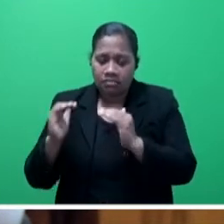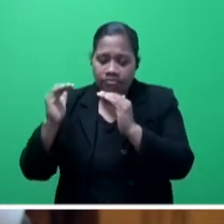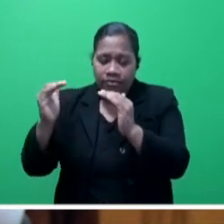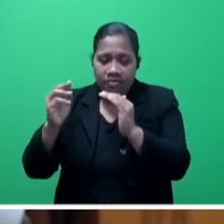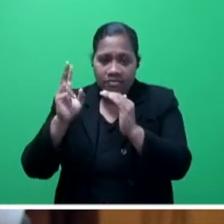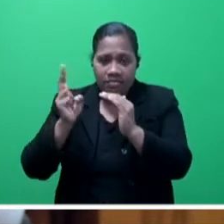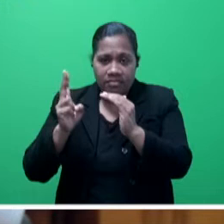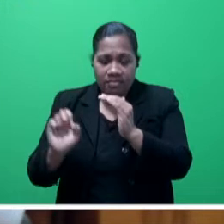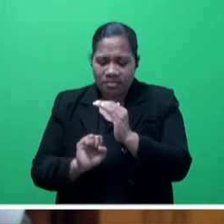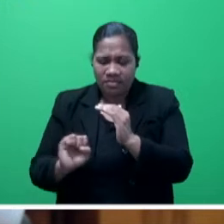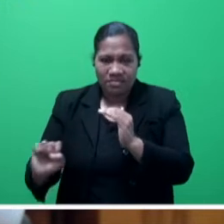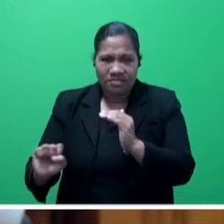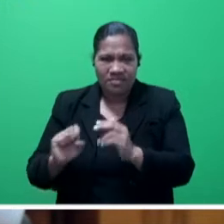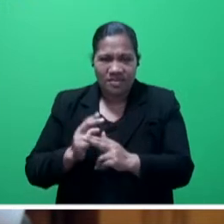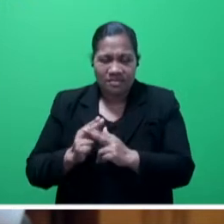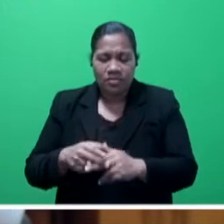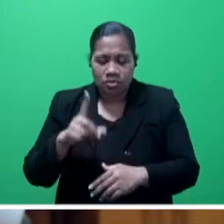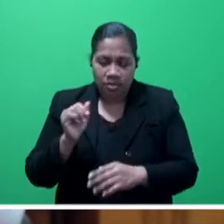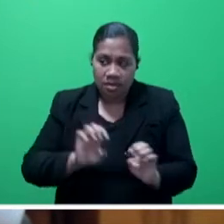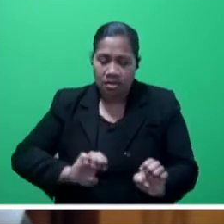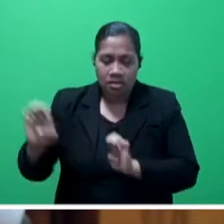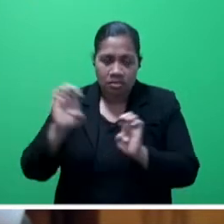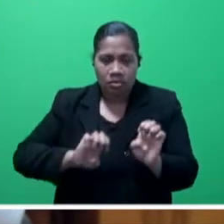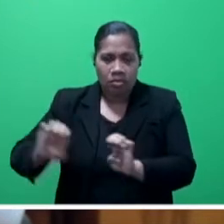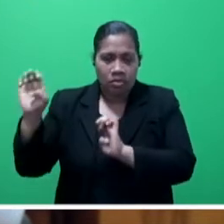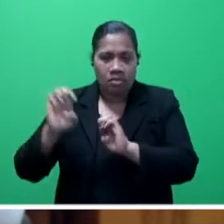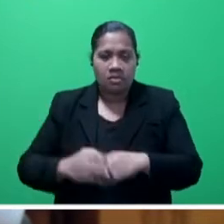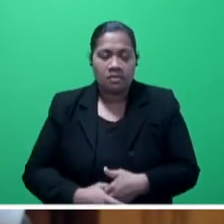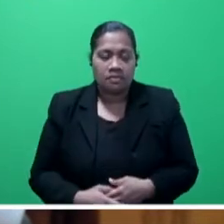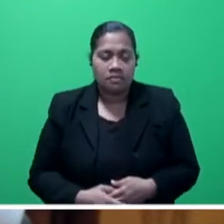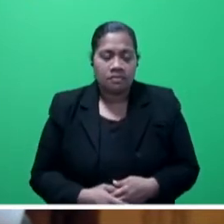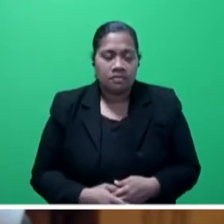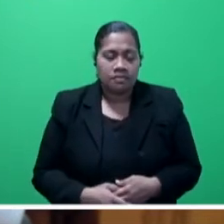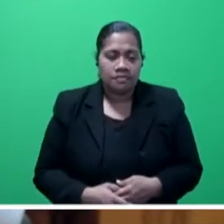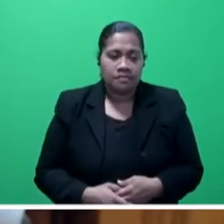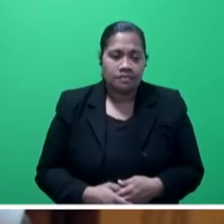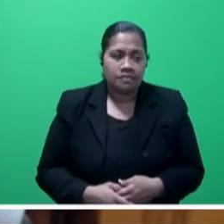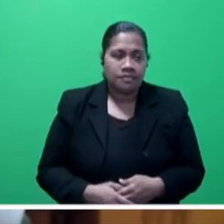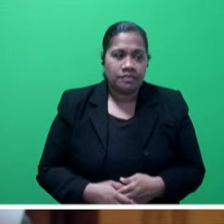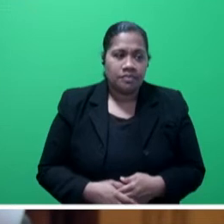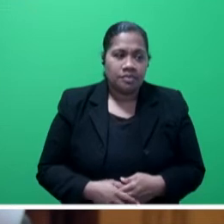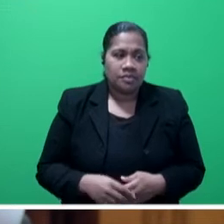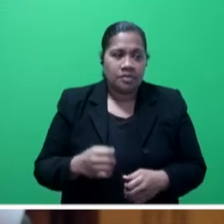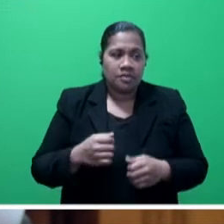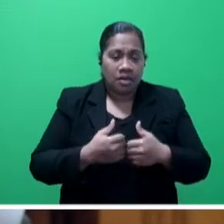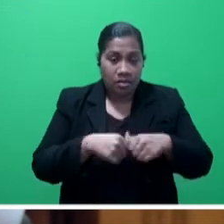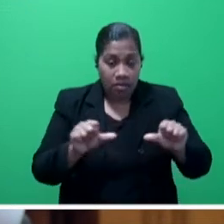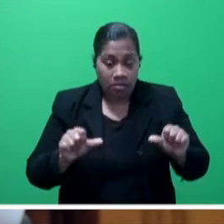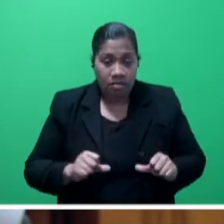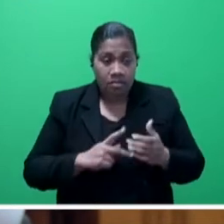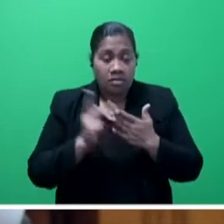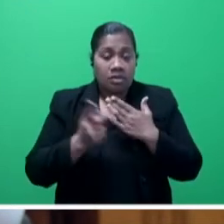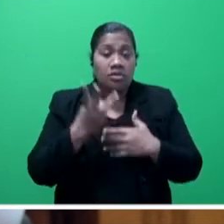can expedite export from the country. Gender and Agriculture Program, Mr. Speaker, say $300,000